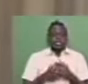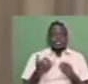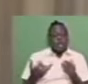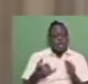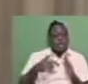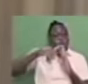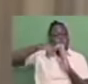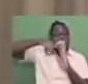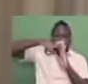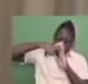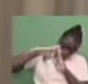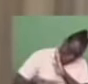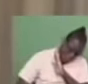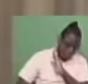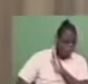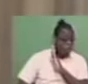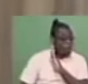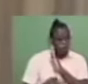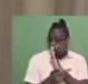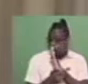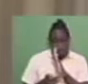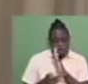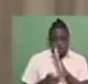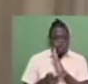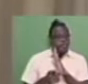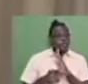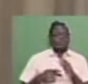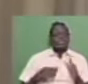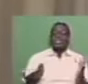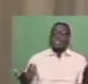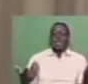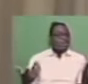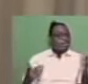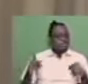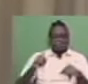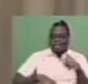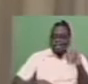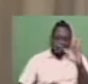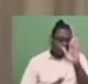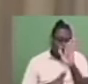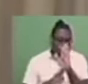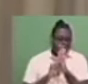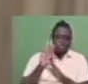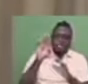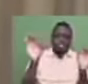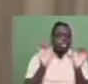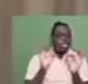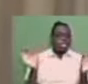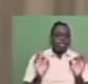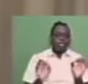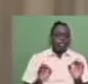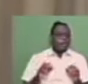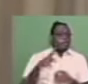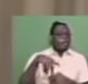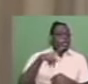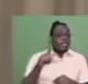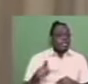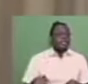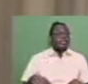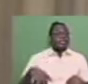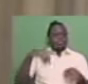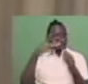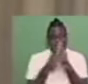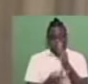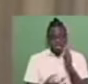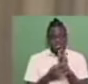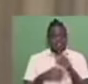to Point Lisa's and Petrotrin, but also to our oil sector. February 2020, again before